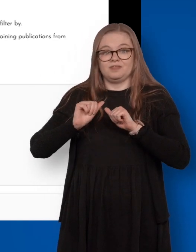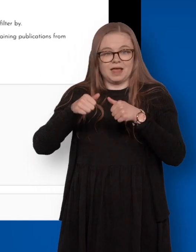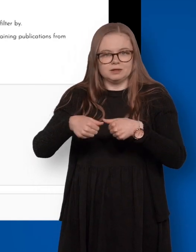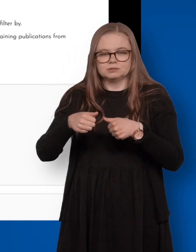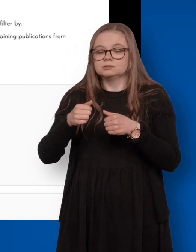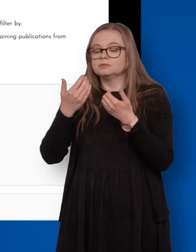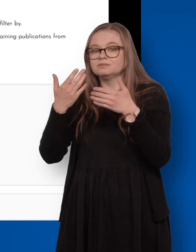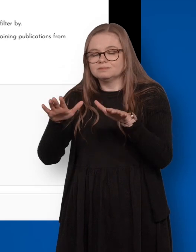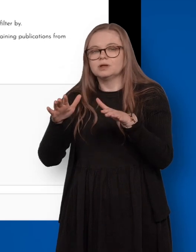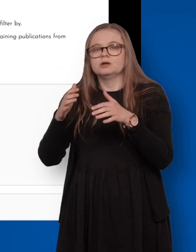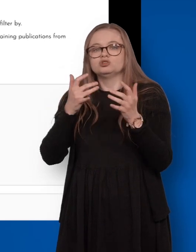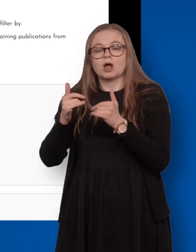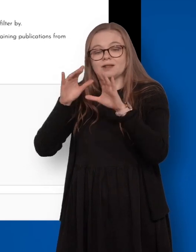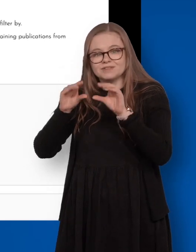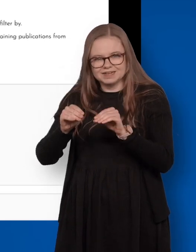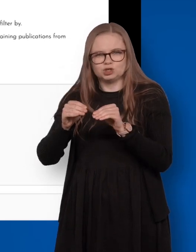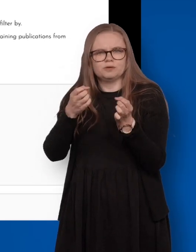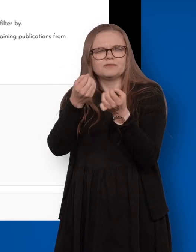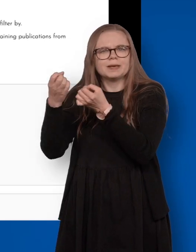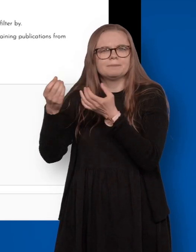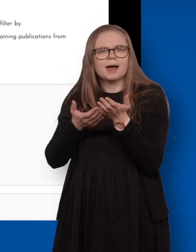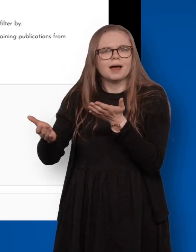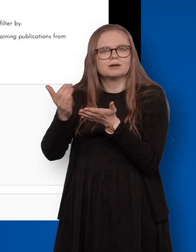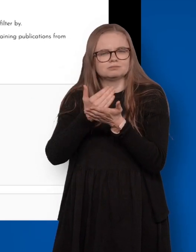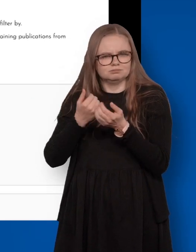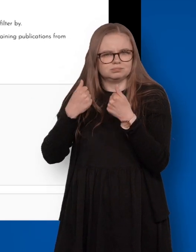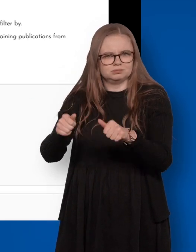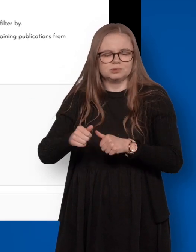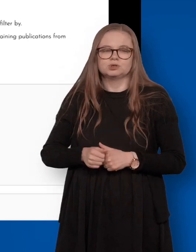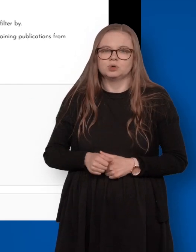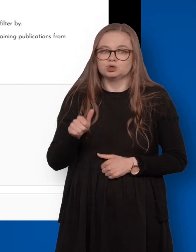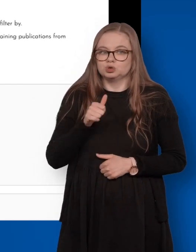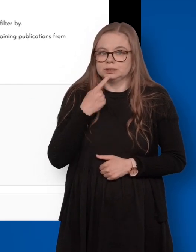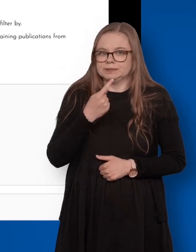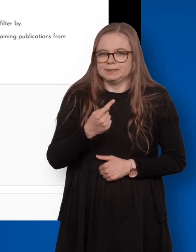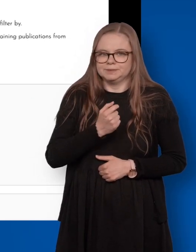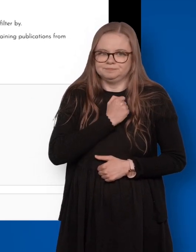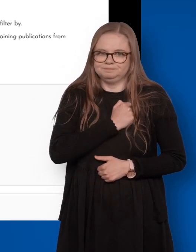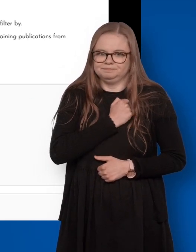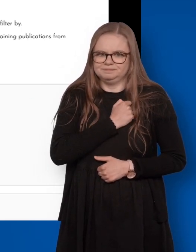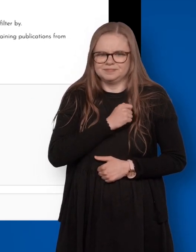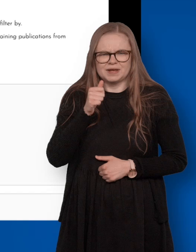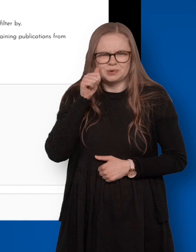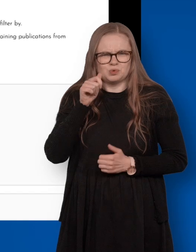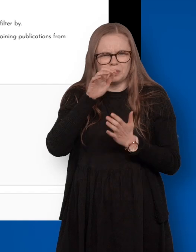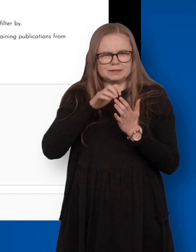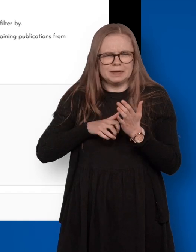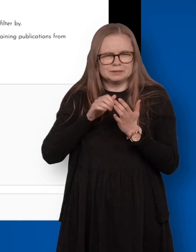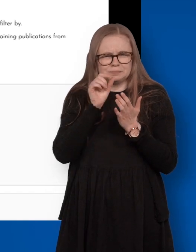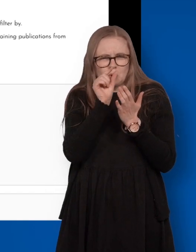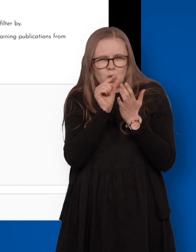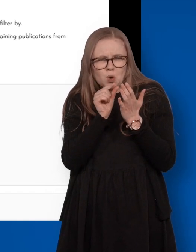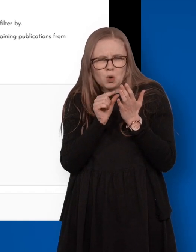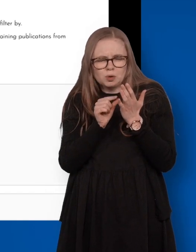from at the end of the trial. I should also say, before I kind of dive into this, I do apologize. The text is quite small on my screen, so I'll do my